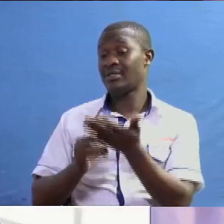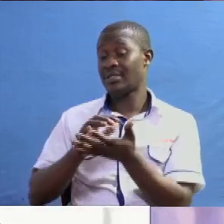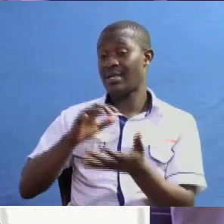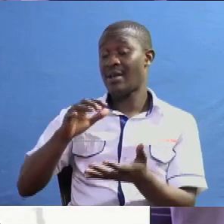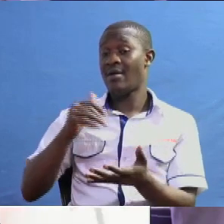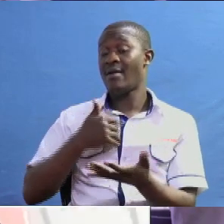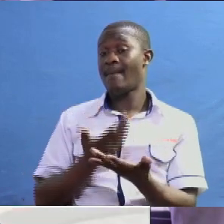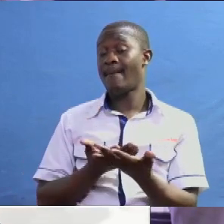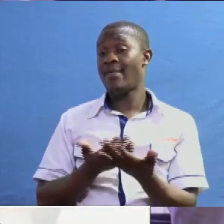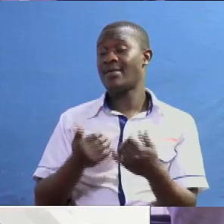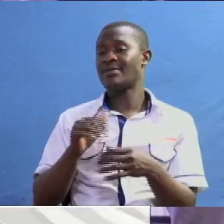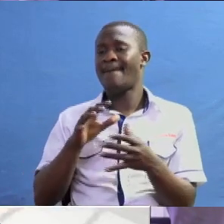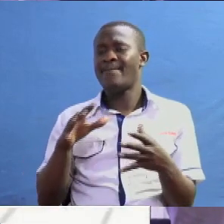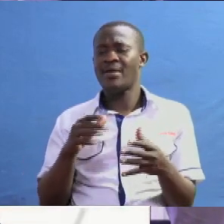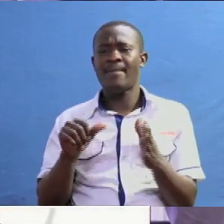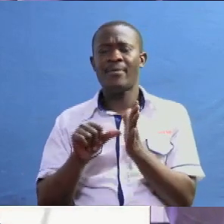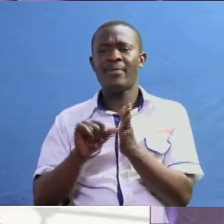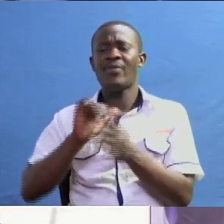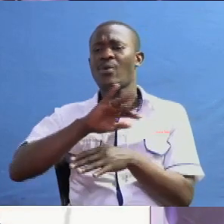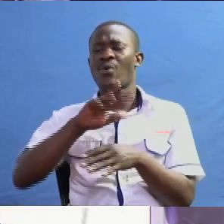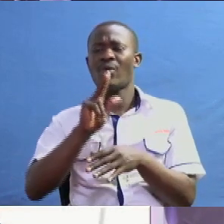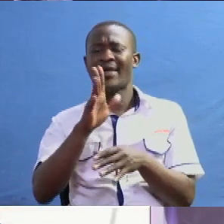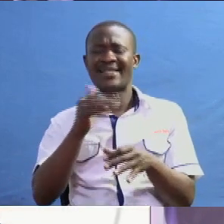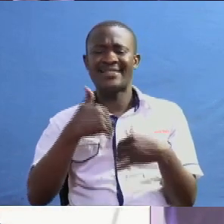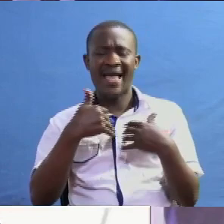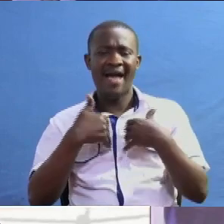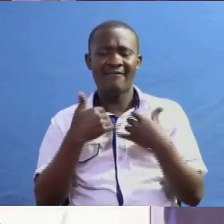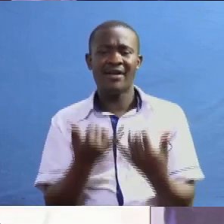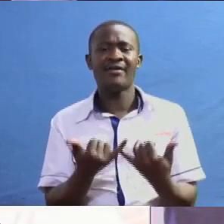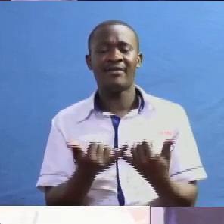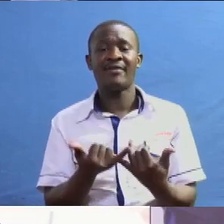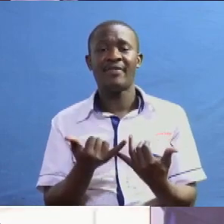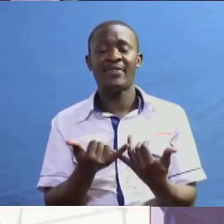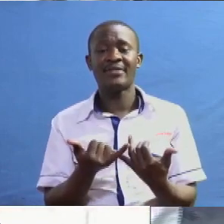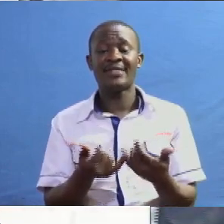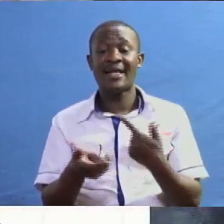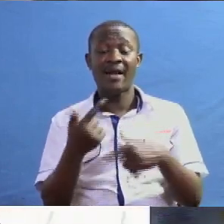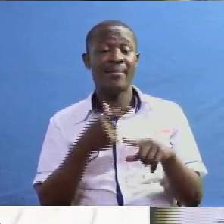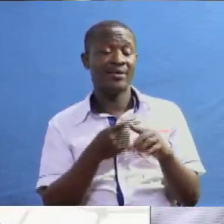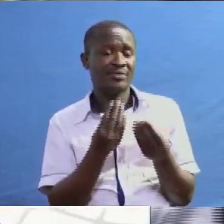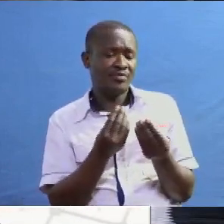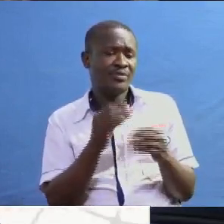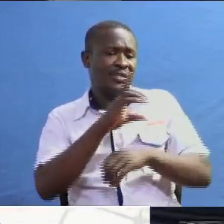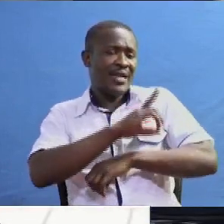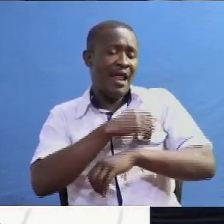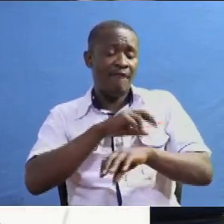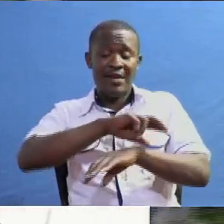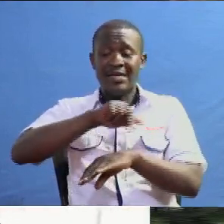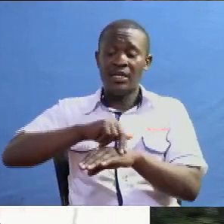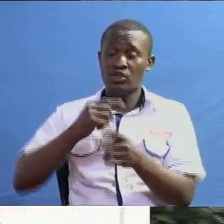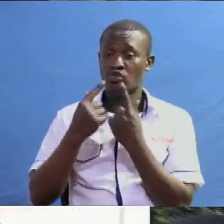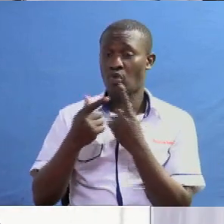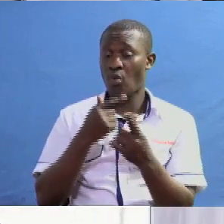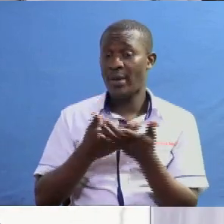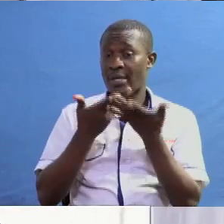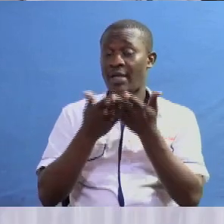commodities is the biggest problem that all Kenyans are encountering. This comes just a few days after the National Dialogue Committee released a